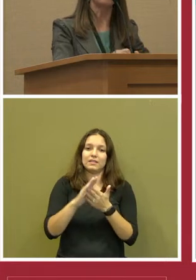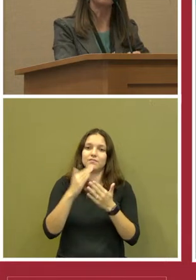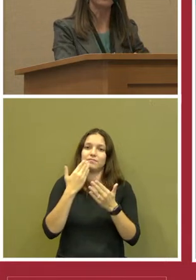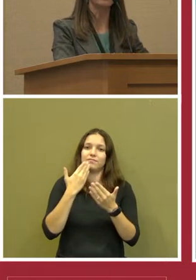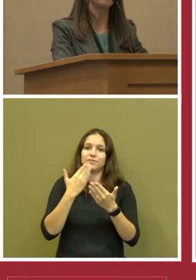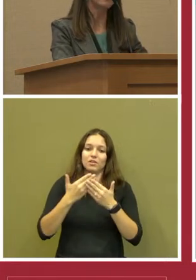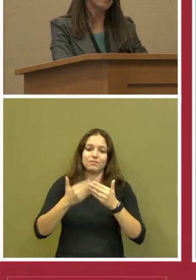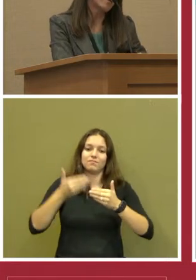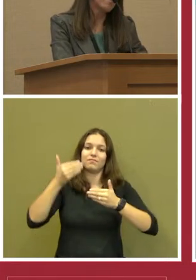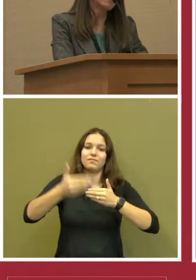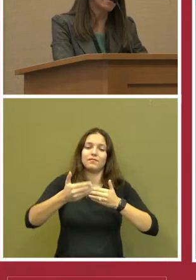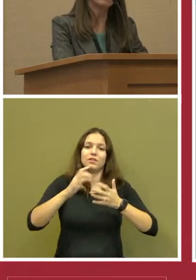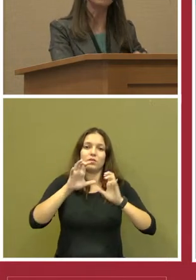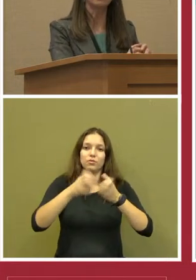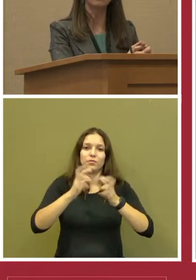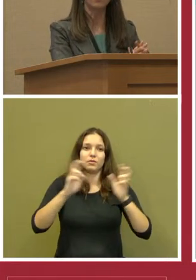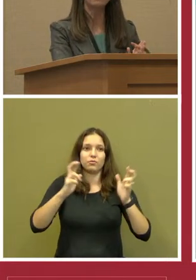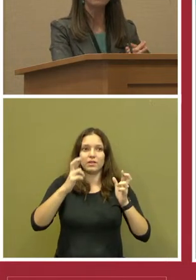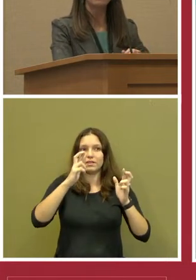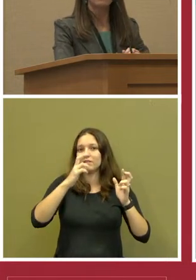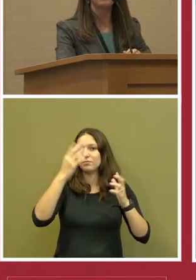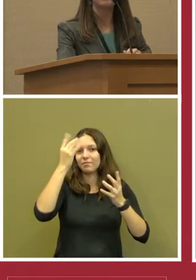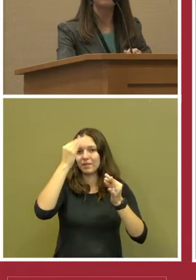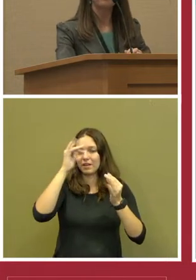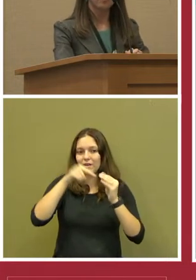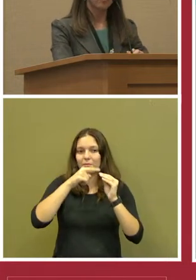was ready to be thinking about that piece anyway.